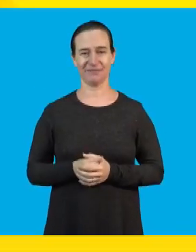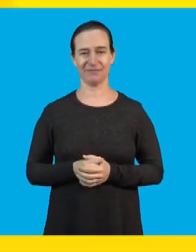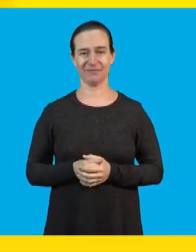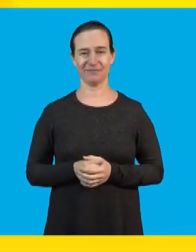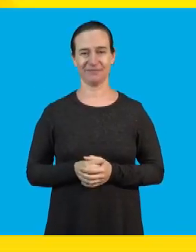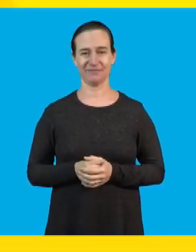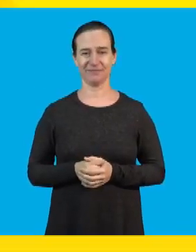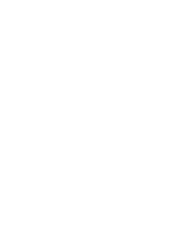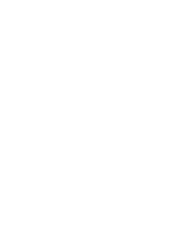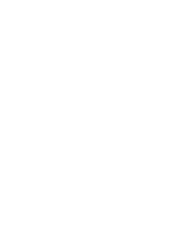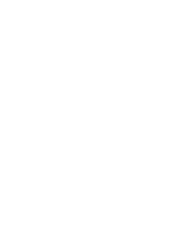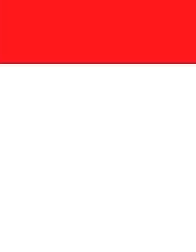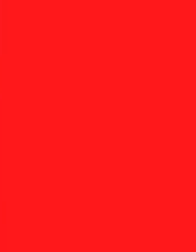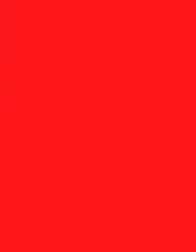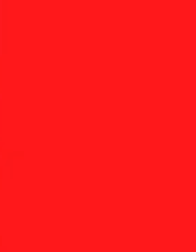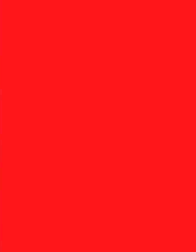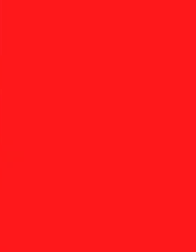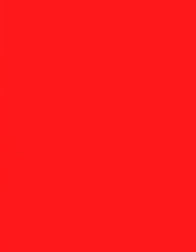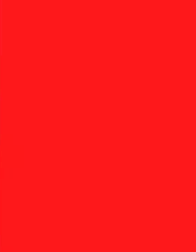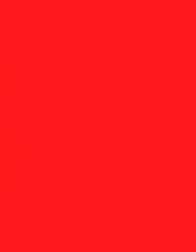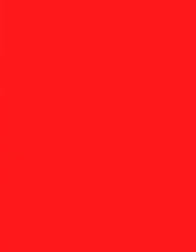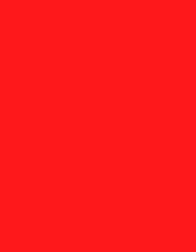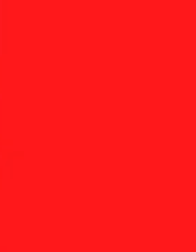you shortly.